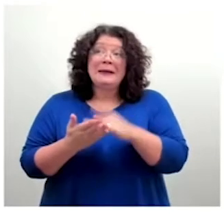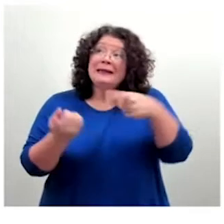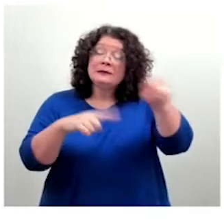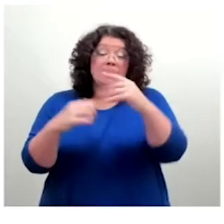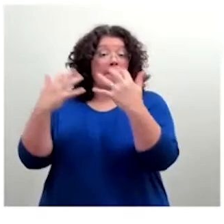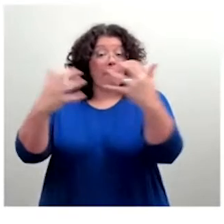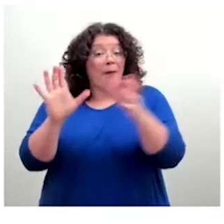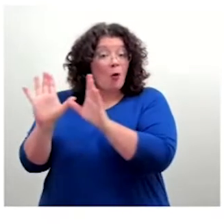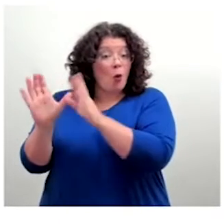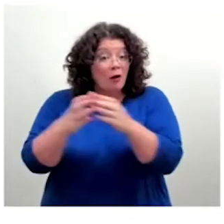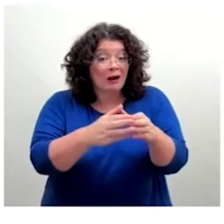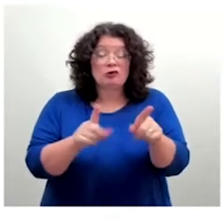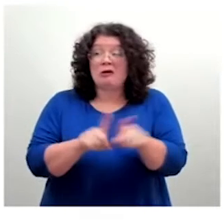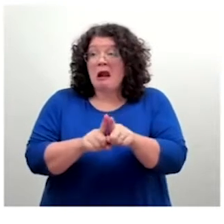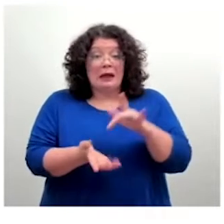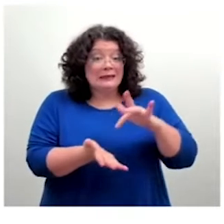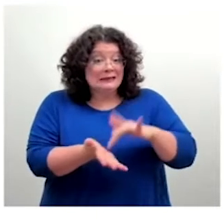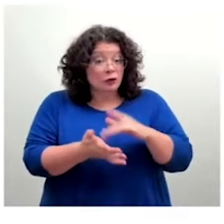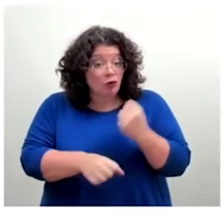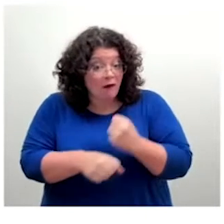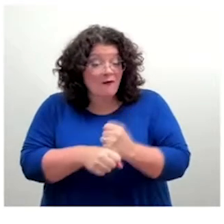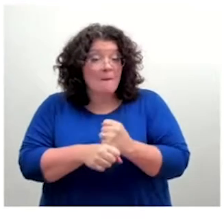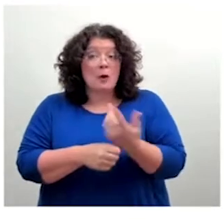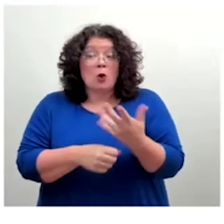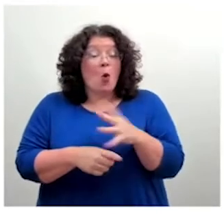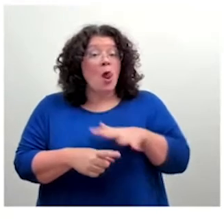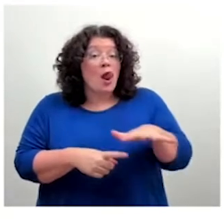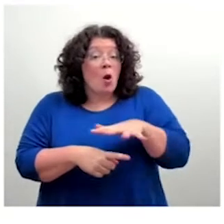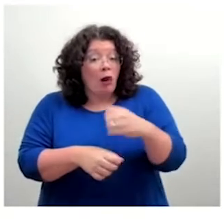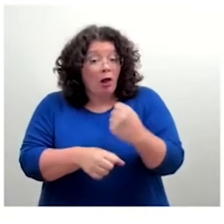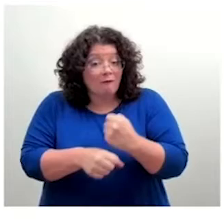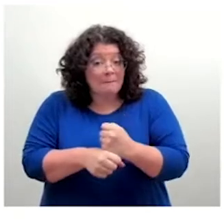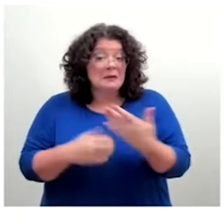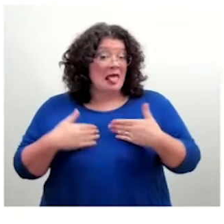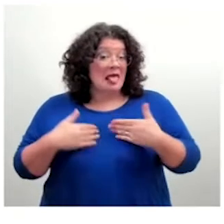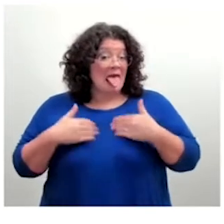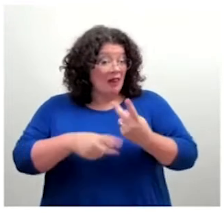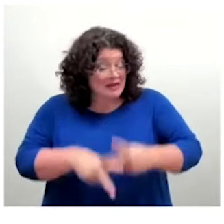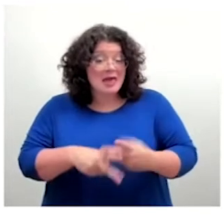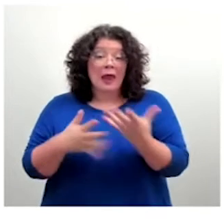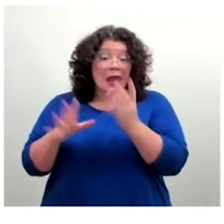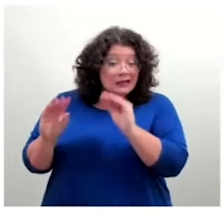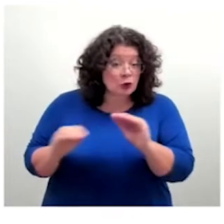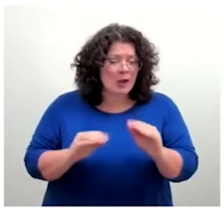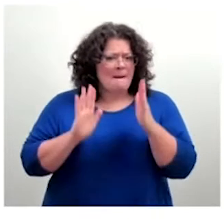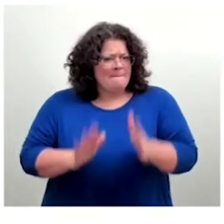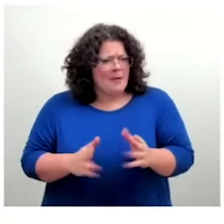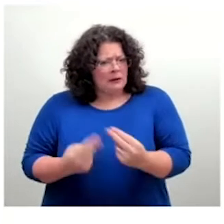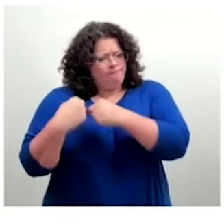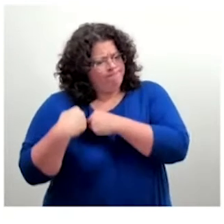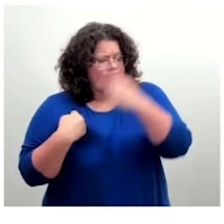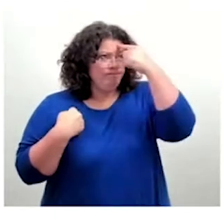So while the 2010 and 1995 laws have been in place for quite some time, there are some newer online accessibility regulations that